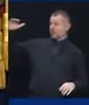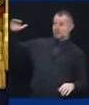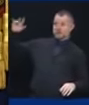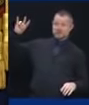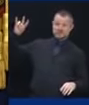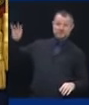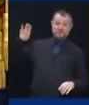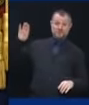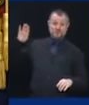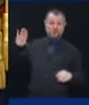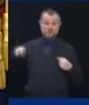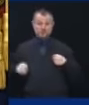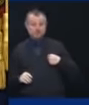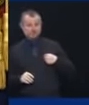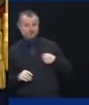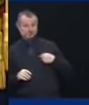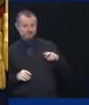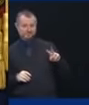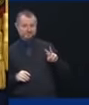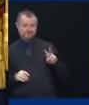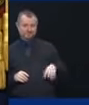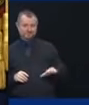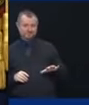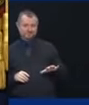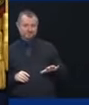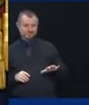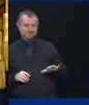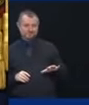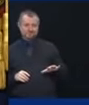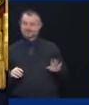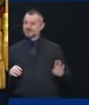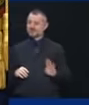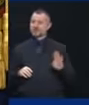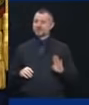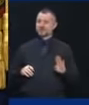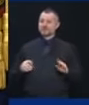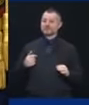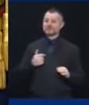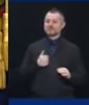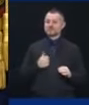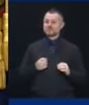am. I am more aggressive on the